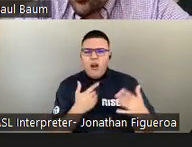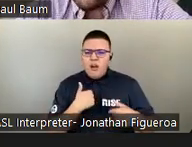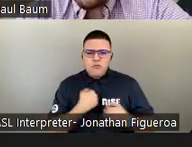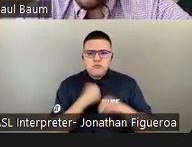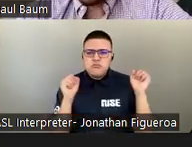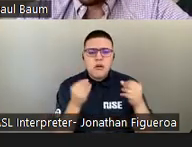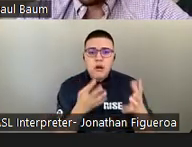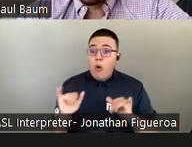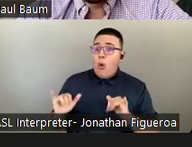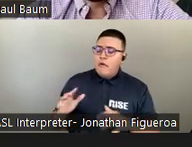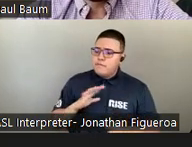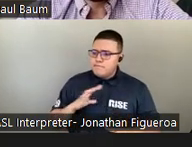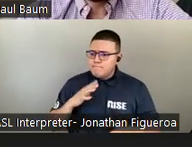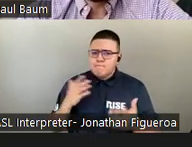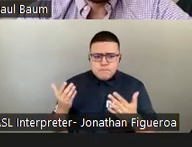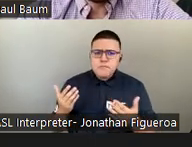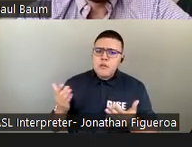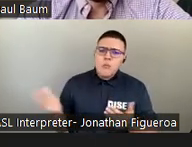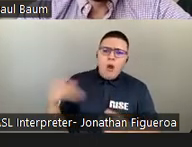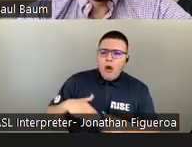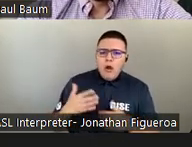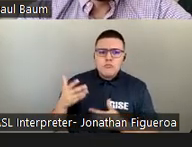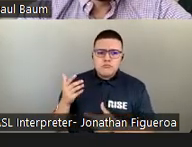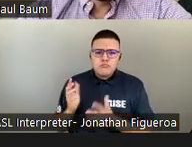that conversation.